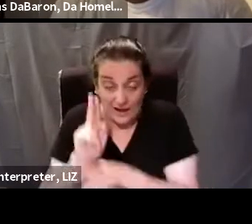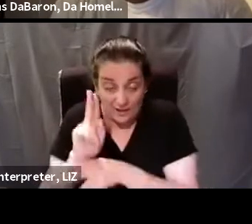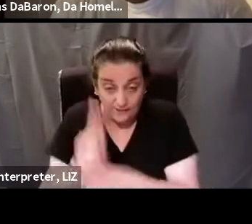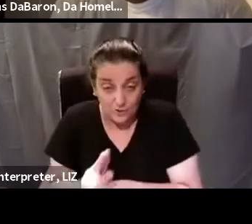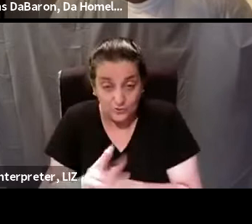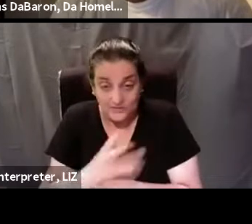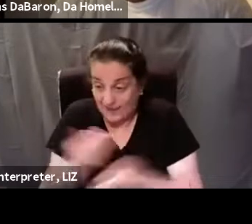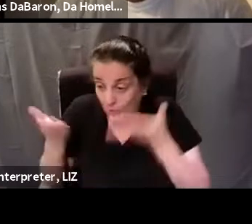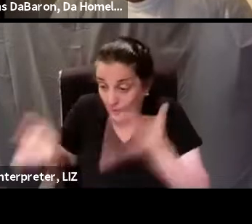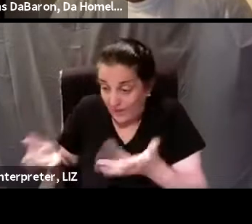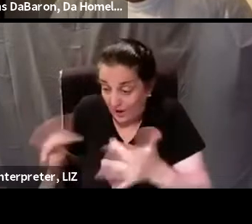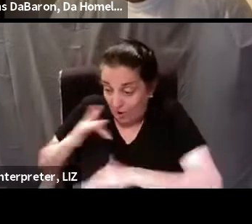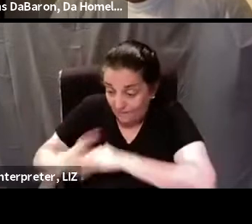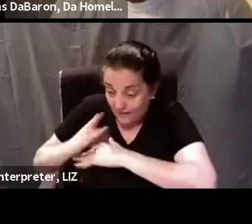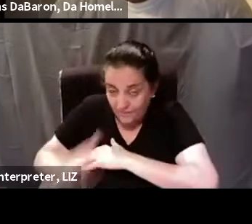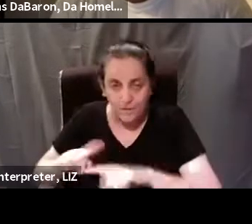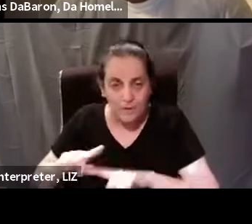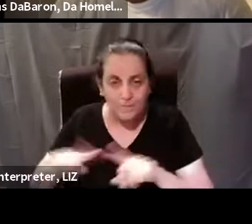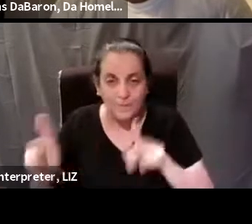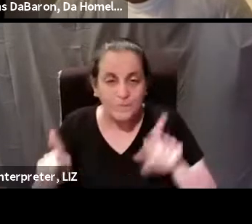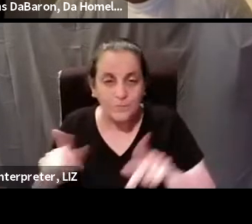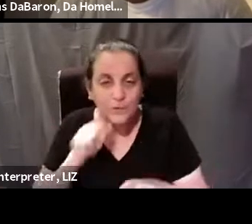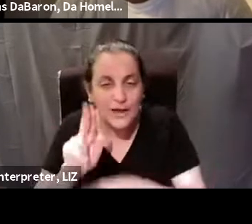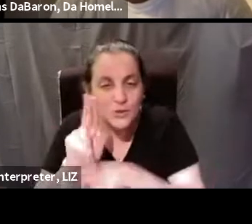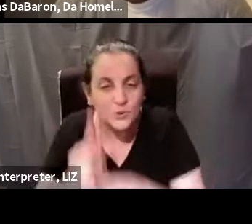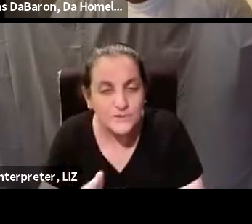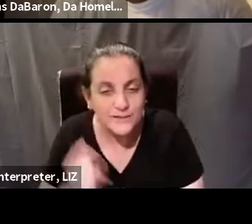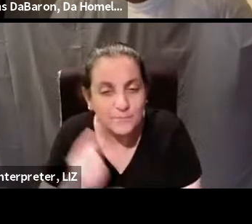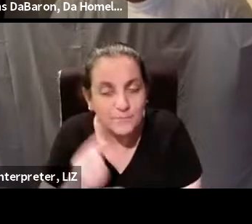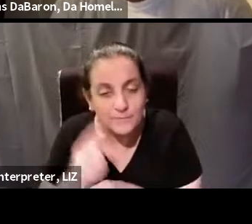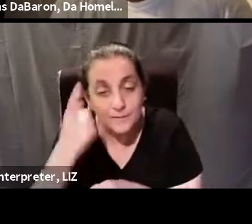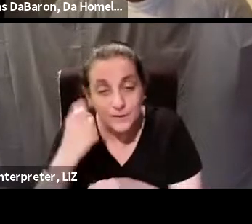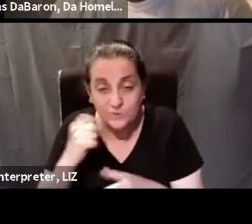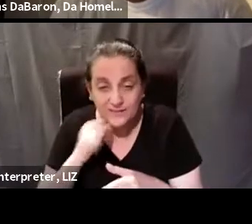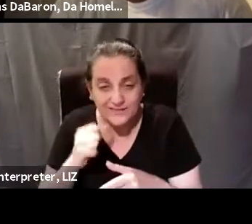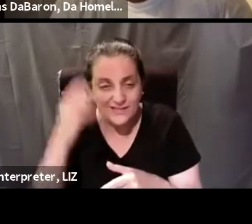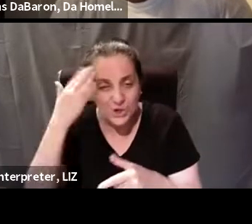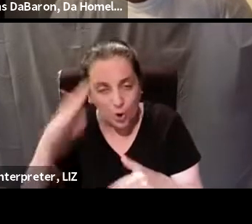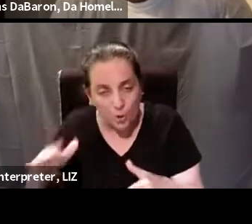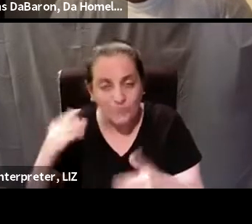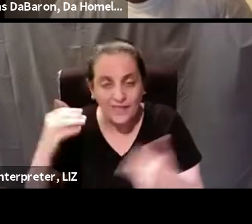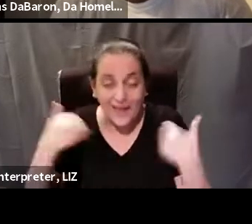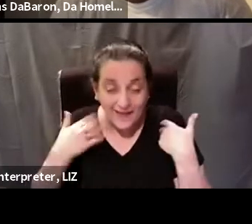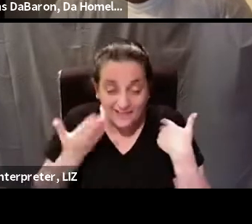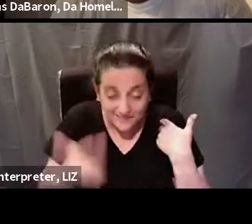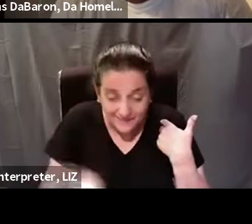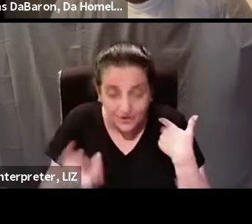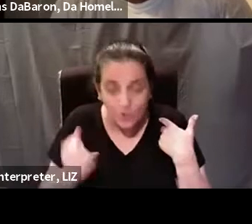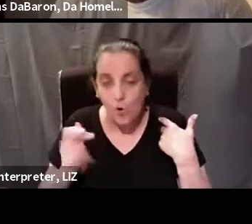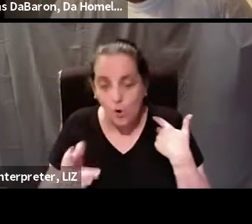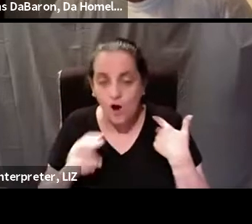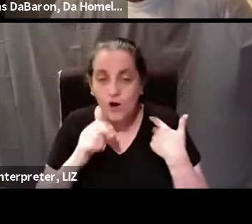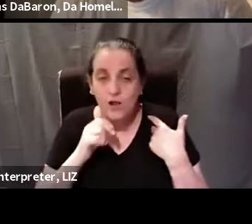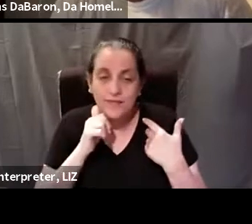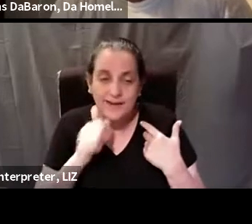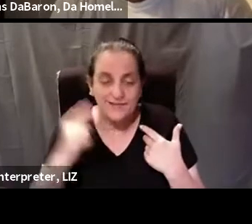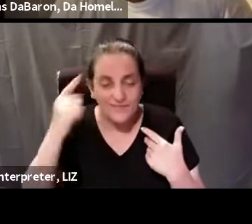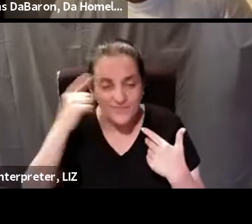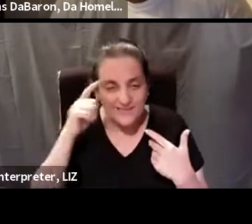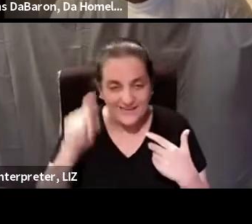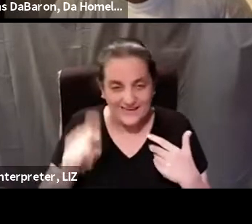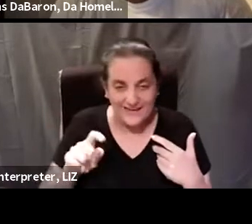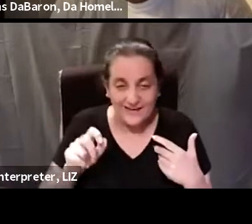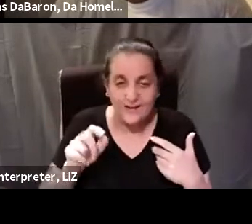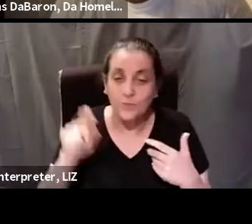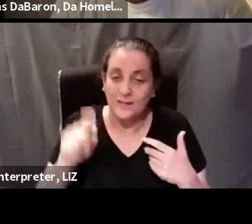the street to those who needed them. And then the Alliance had resources. We had the commitment to the neighborhood